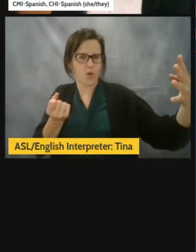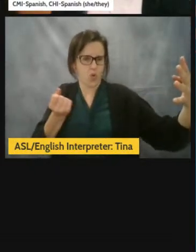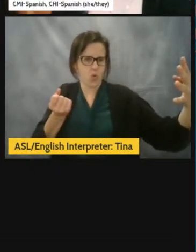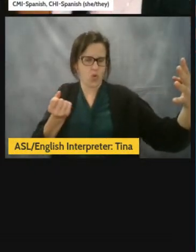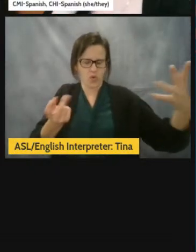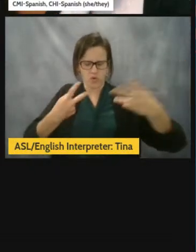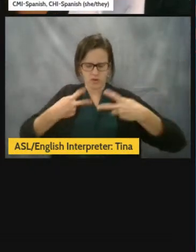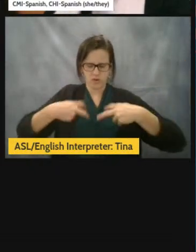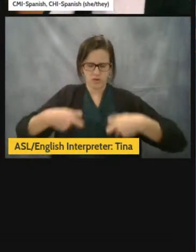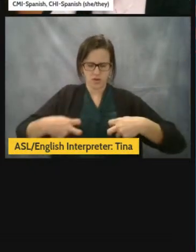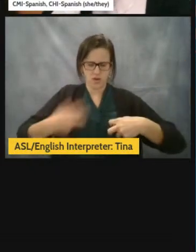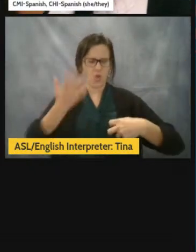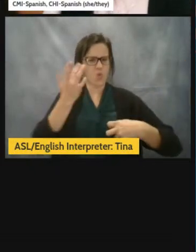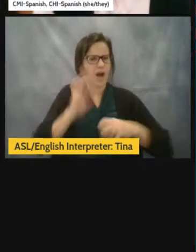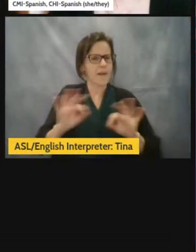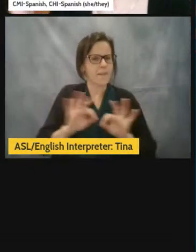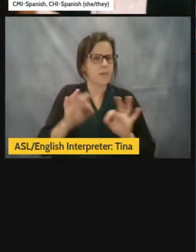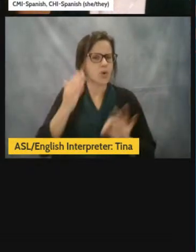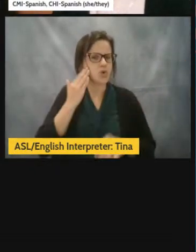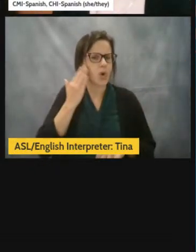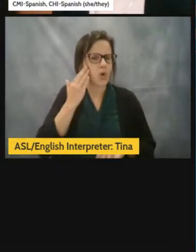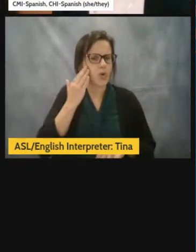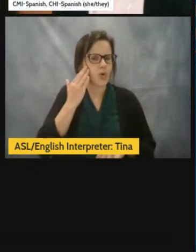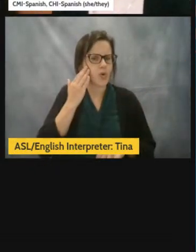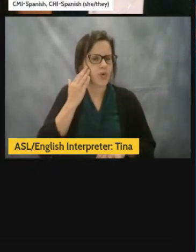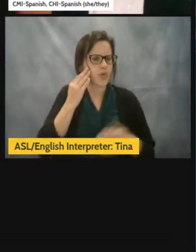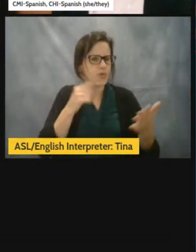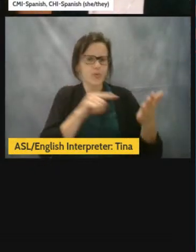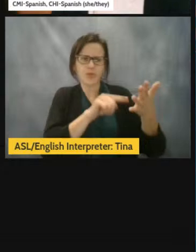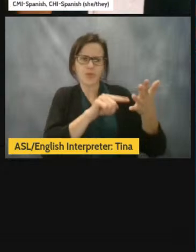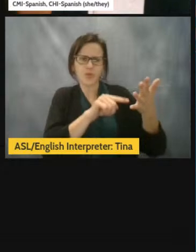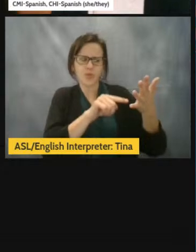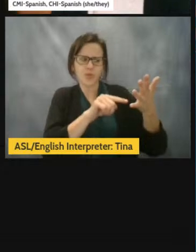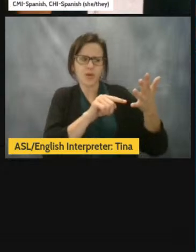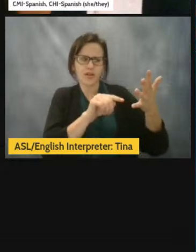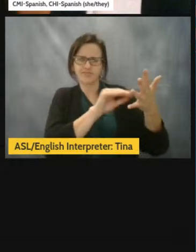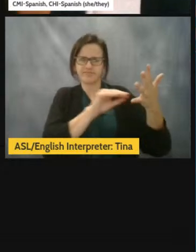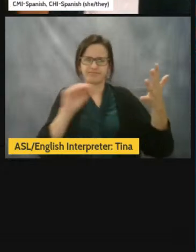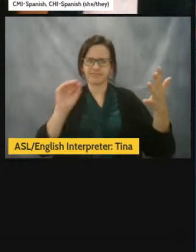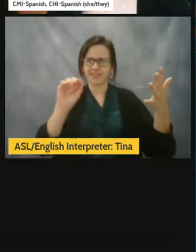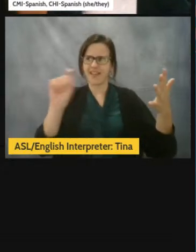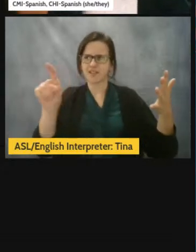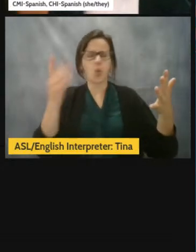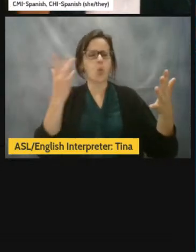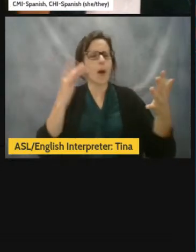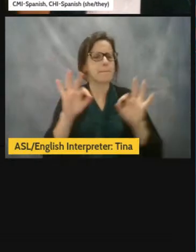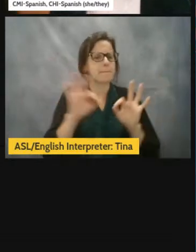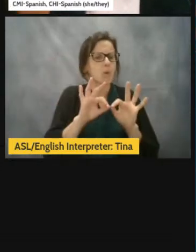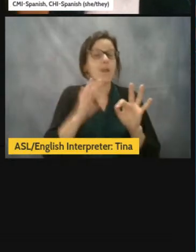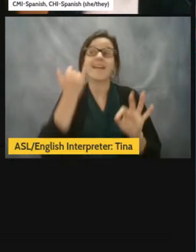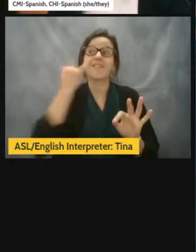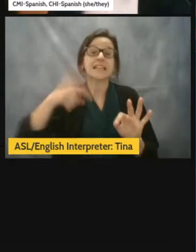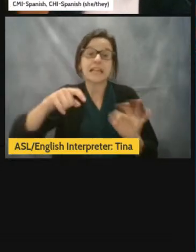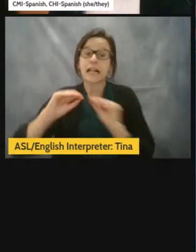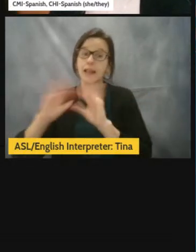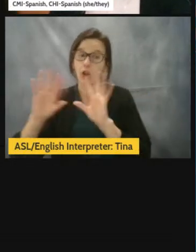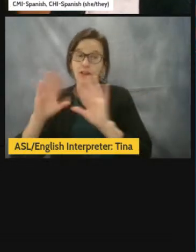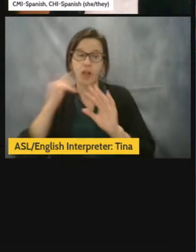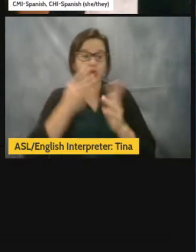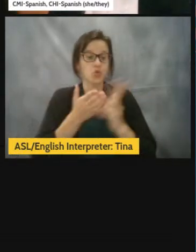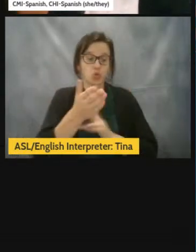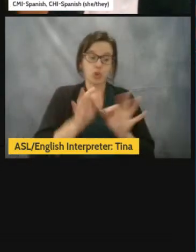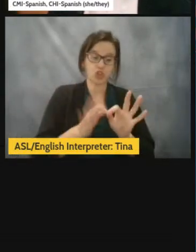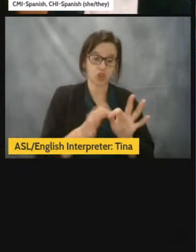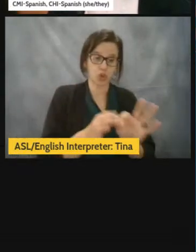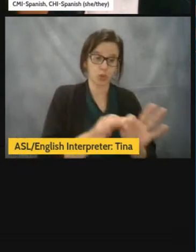me to know? Insert embarrassing question here. Yes, clarify when necessary when you're interpreting, but